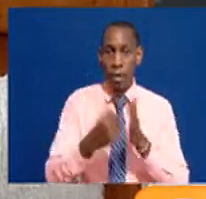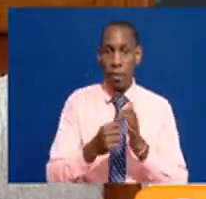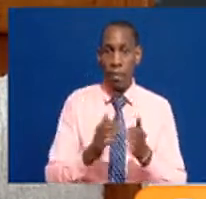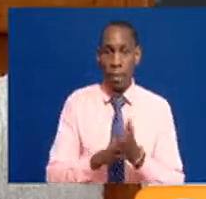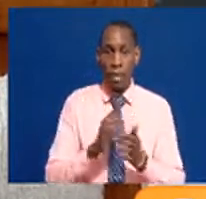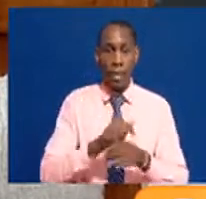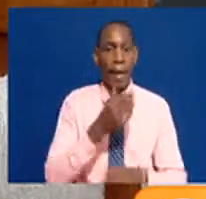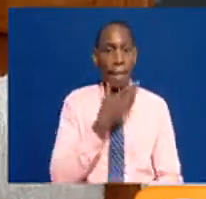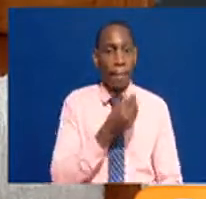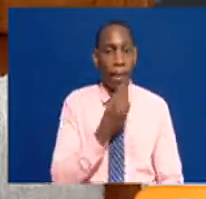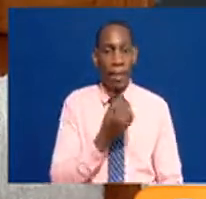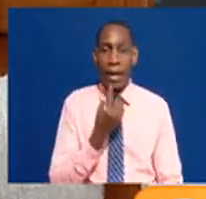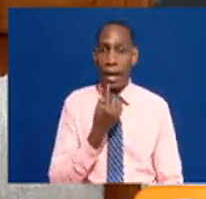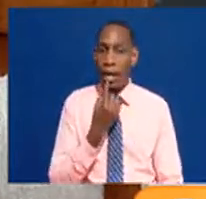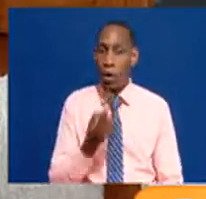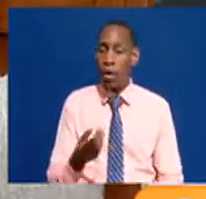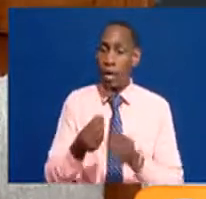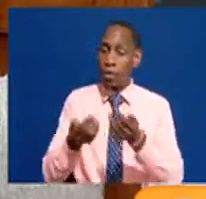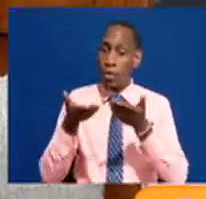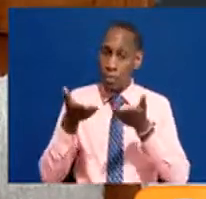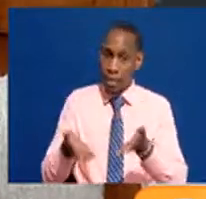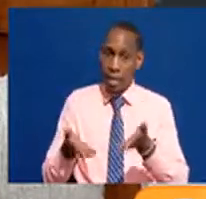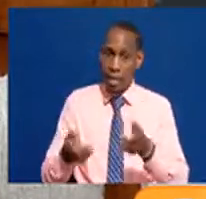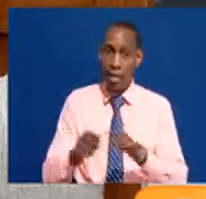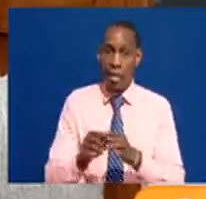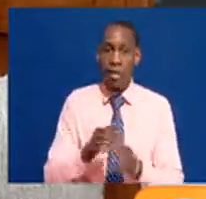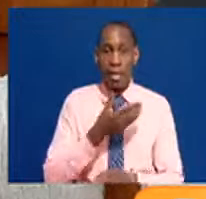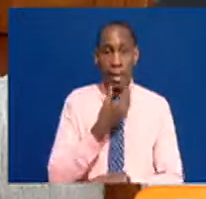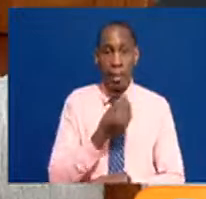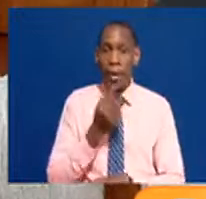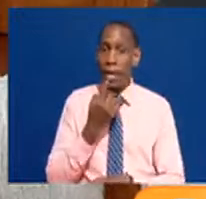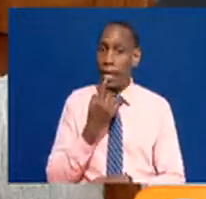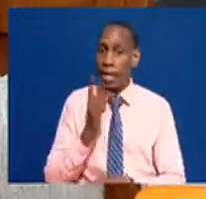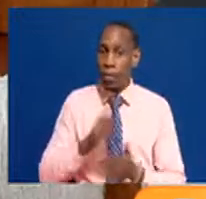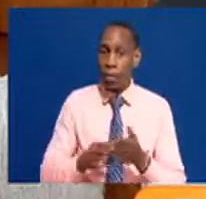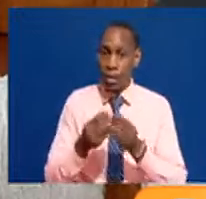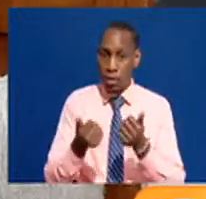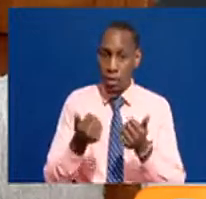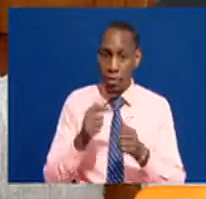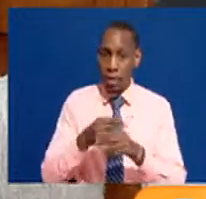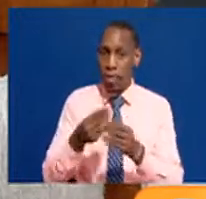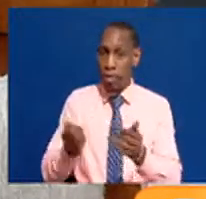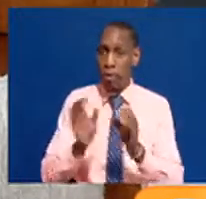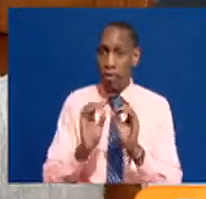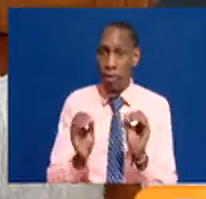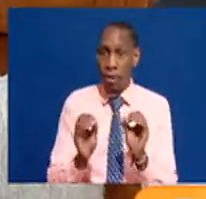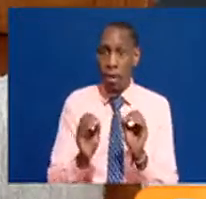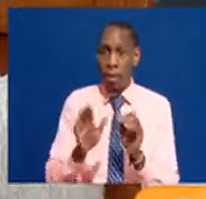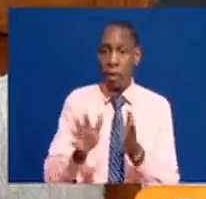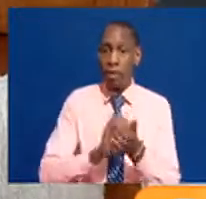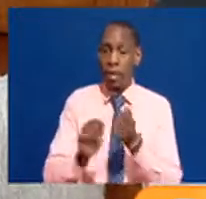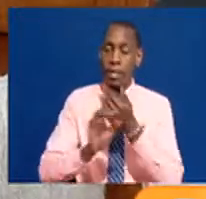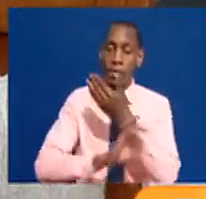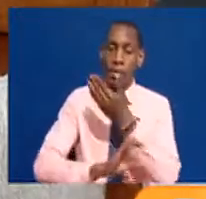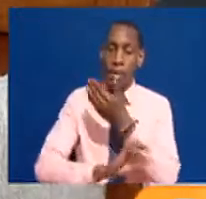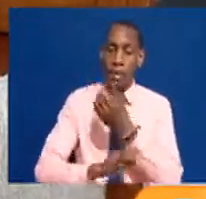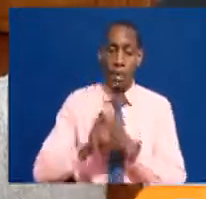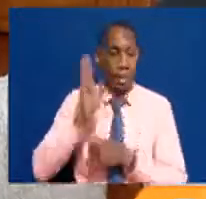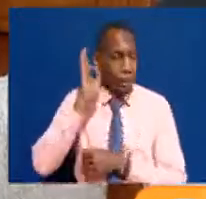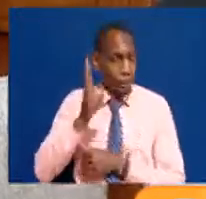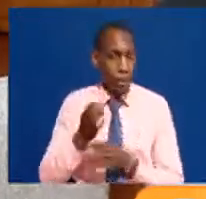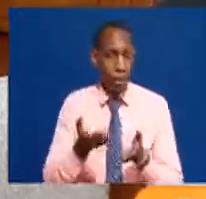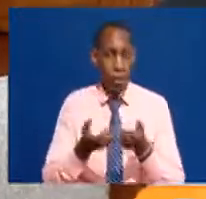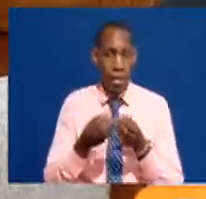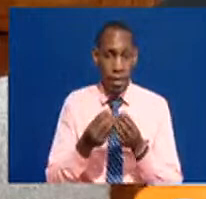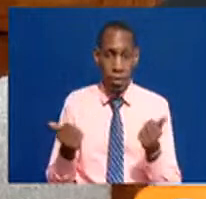is saying, deal with it right now, he's actually trying to tell you, deal with it, because if you don't, then you'll destroy the country. So we need